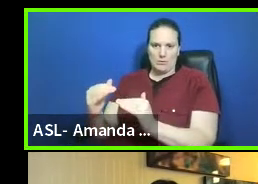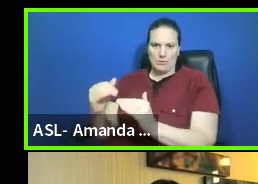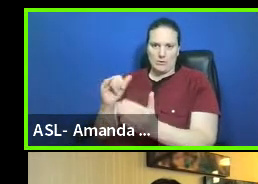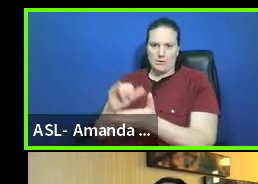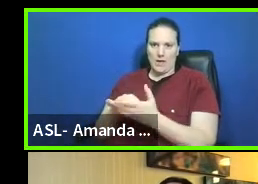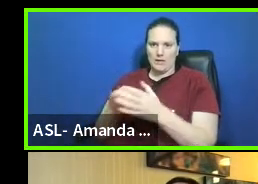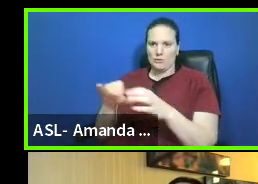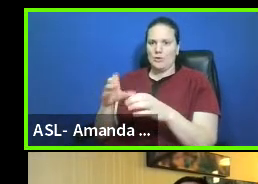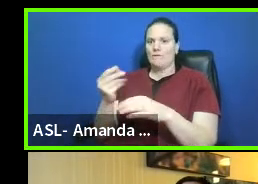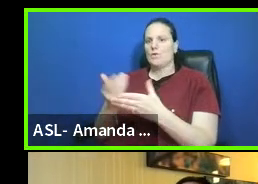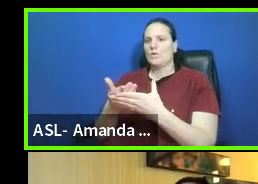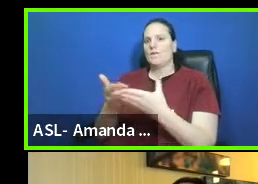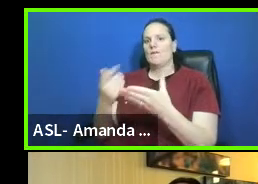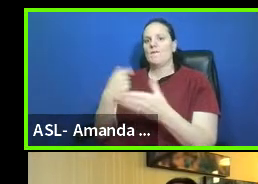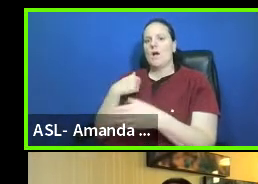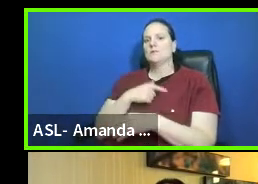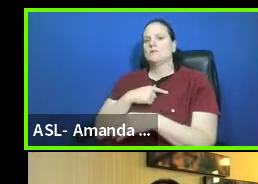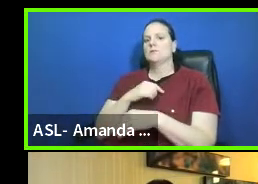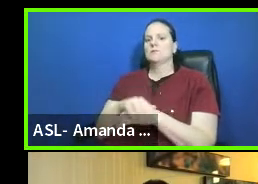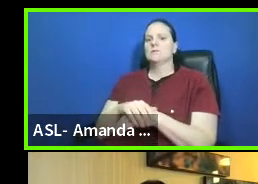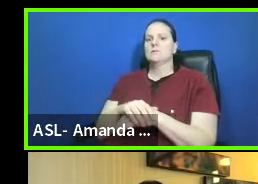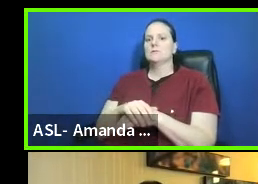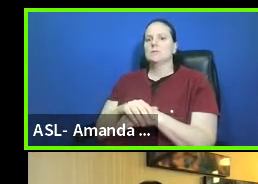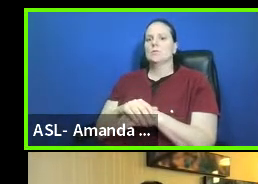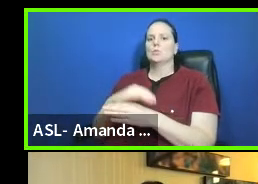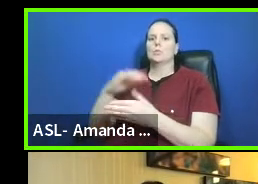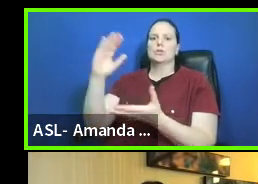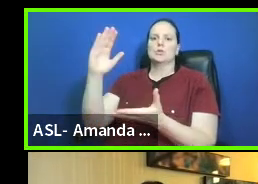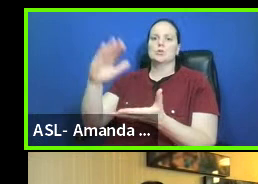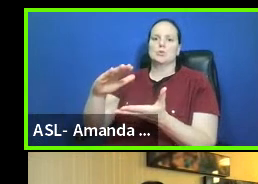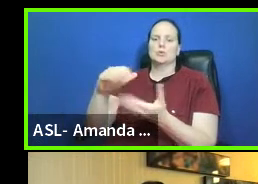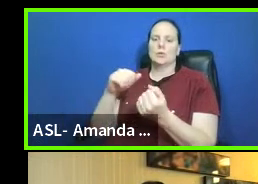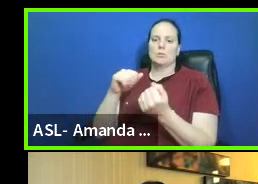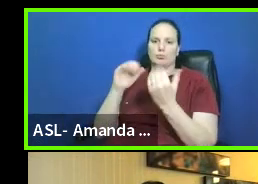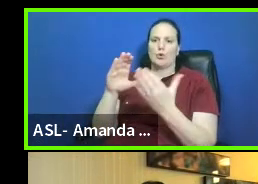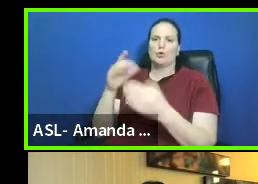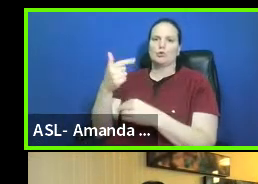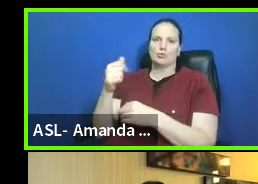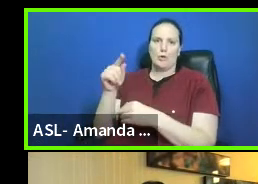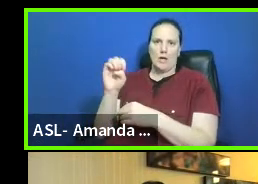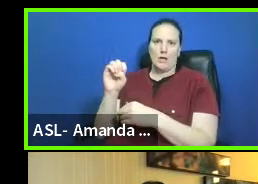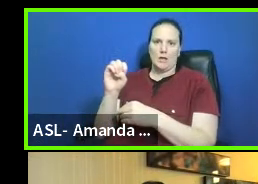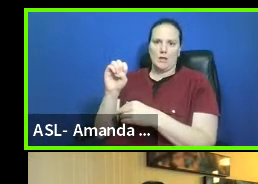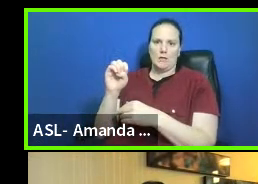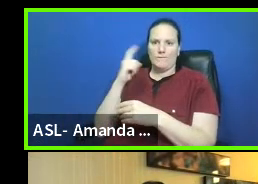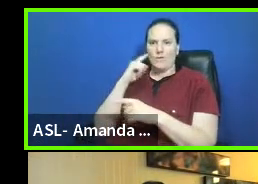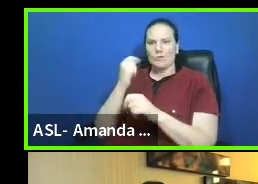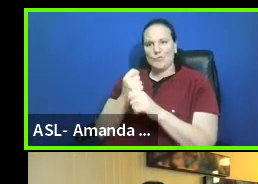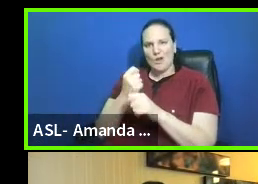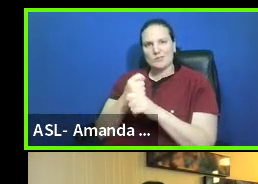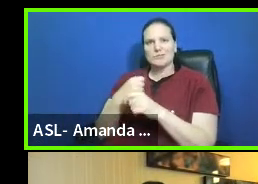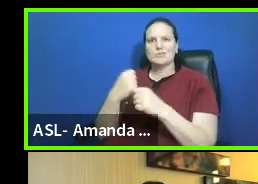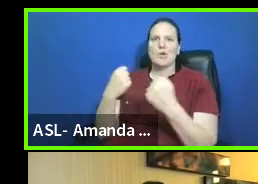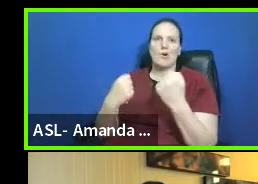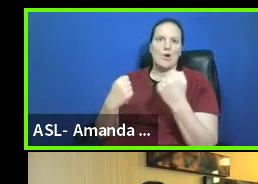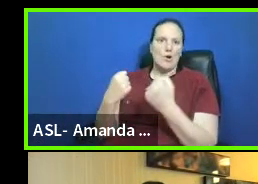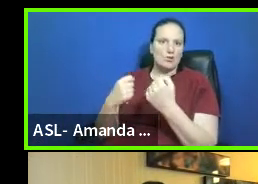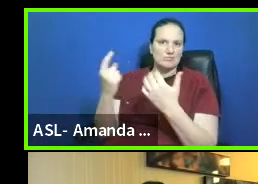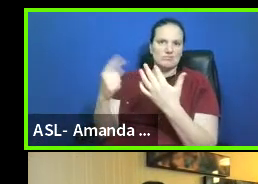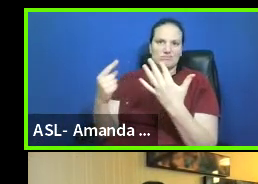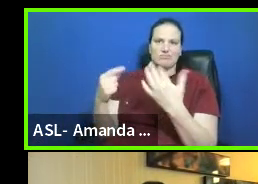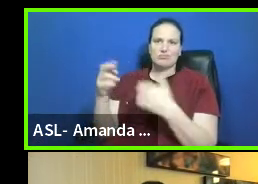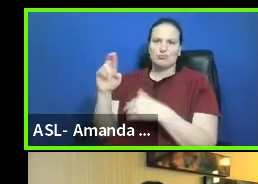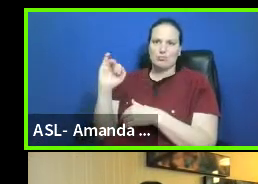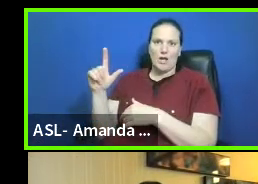a couple things for us. It reduces the approach grade, so for trucks and cars and